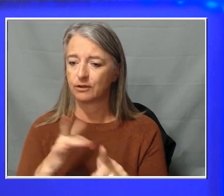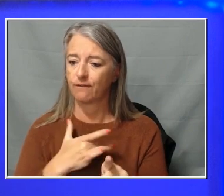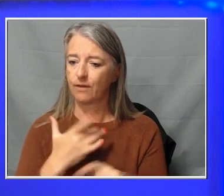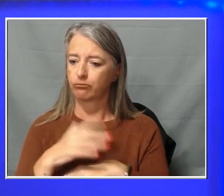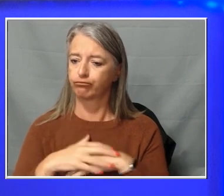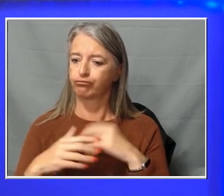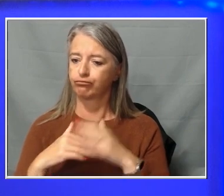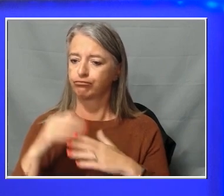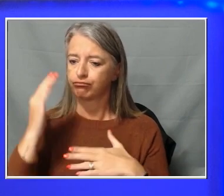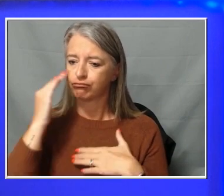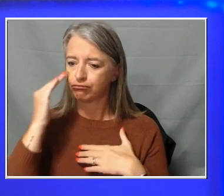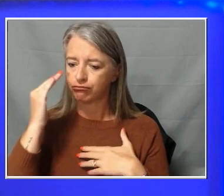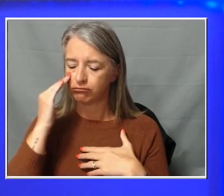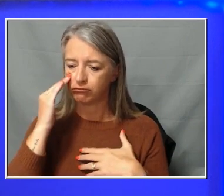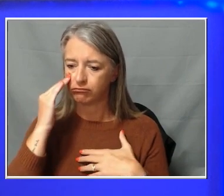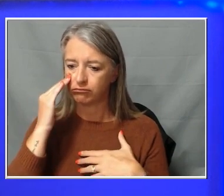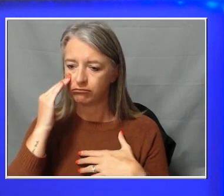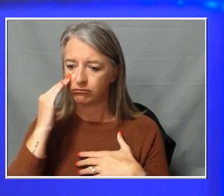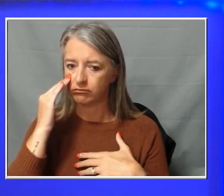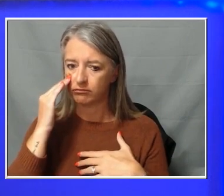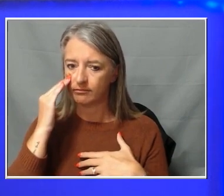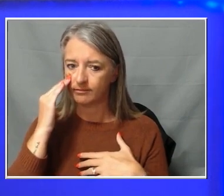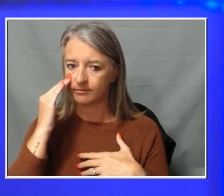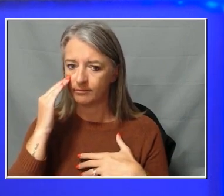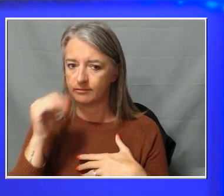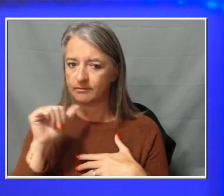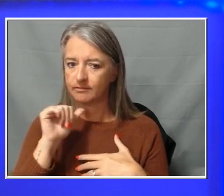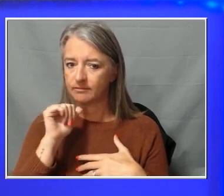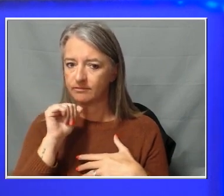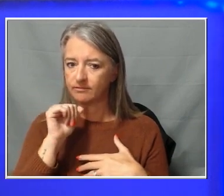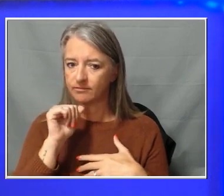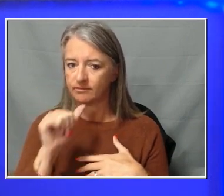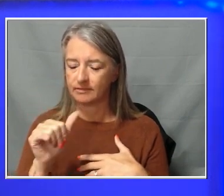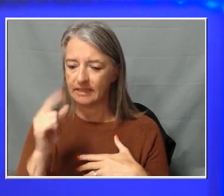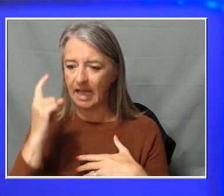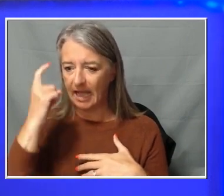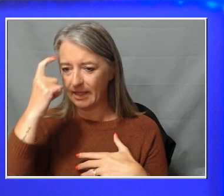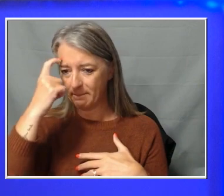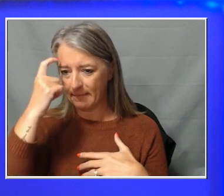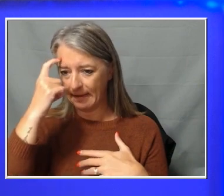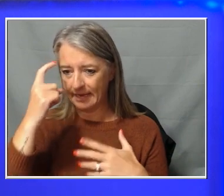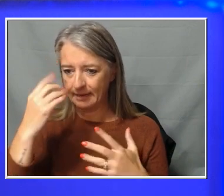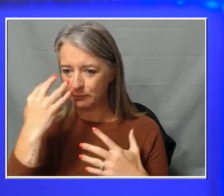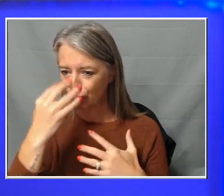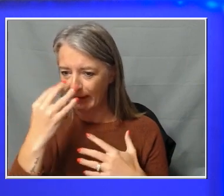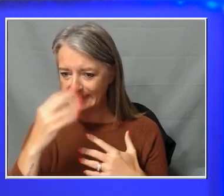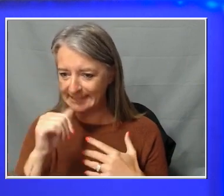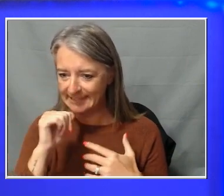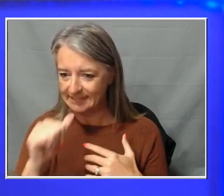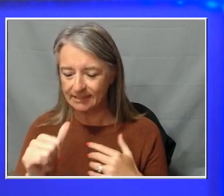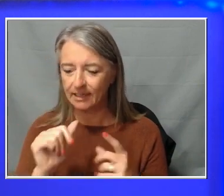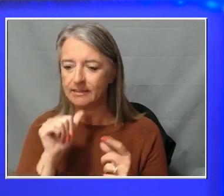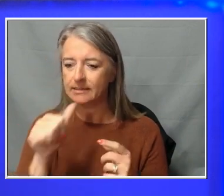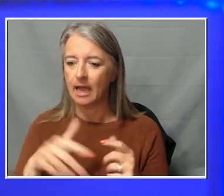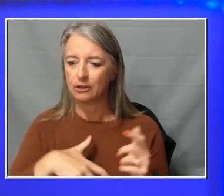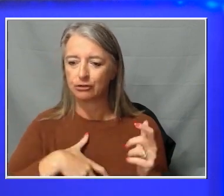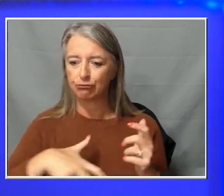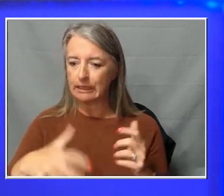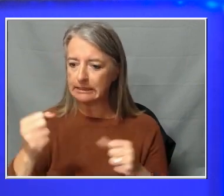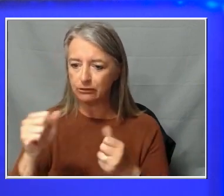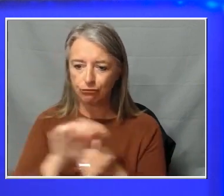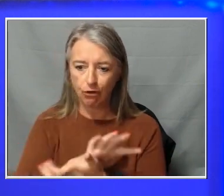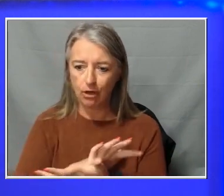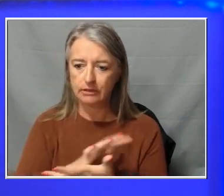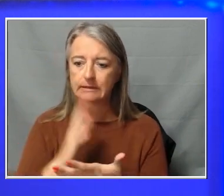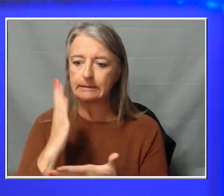to know I'm not losing my mind here. I'm not crazy. This is not just my pregnancy. There